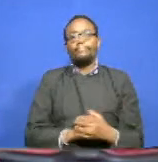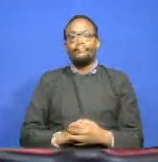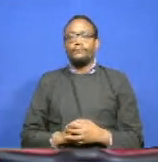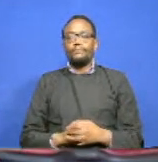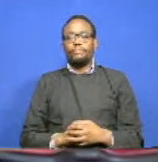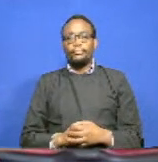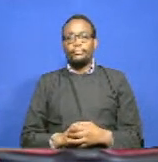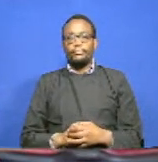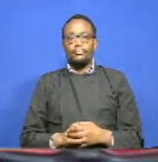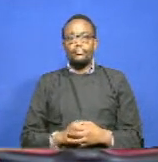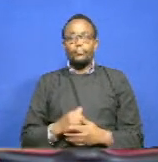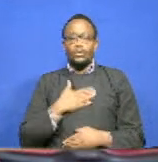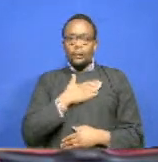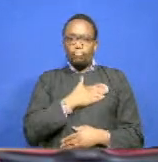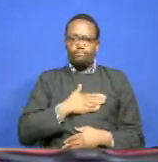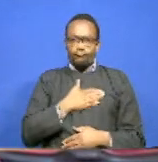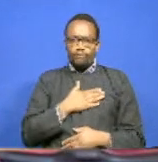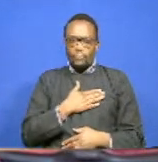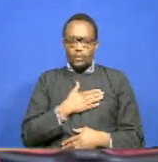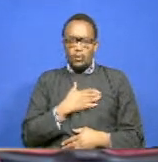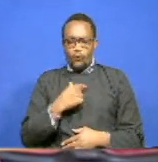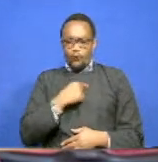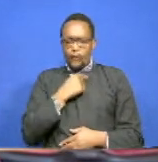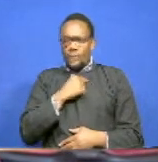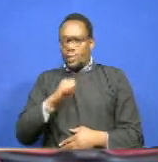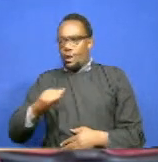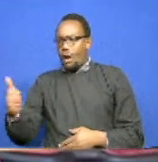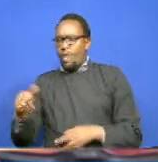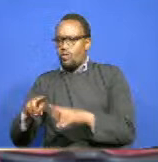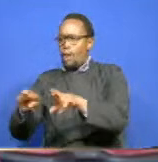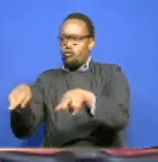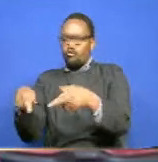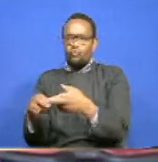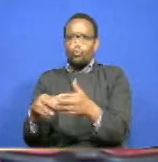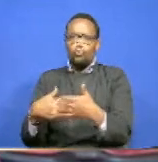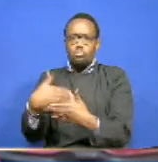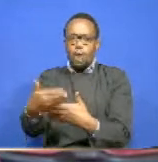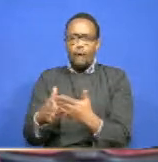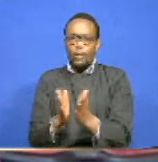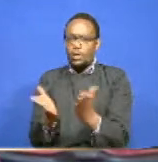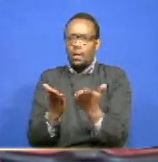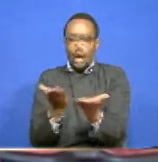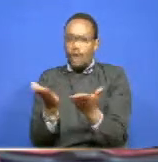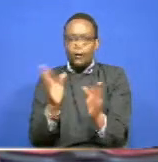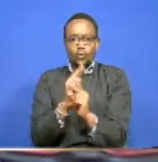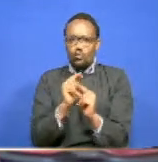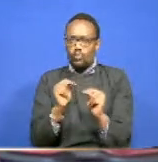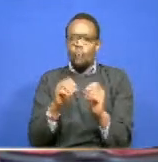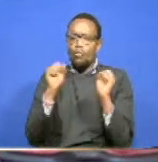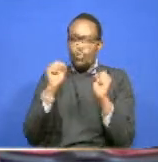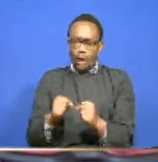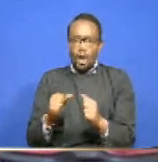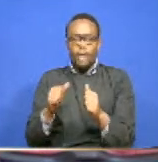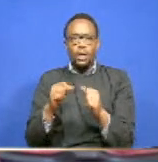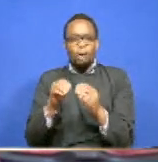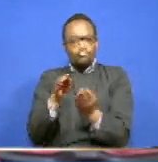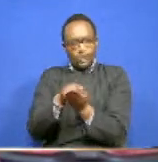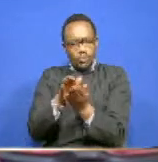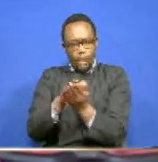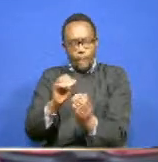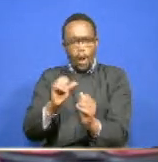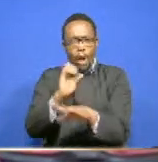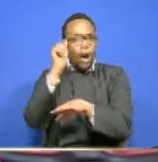accounts. Please do not visit other places after the service so that we can keep the cathedral